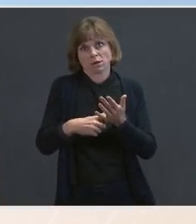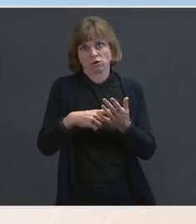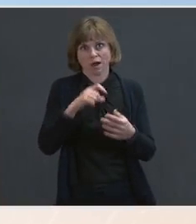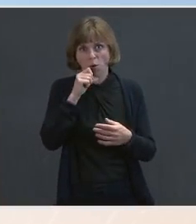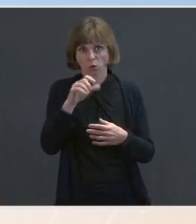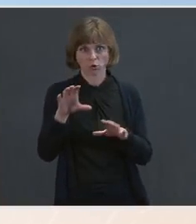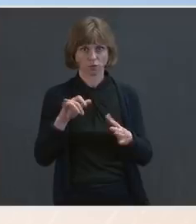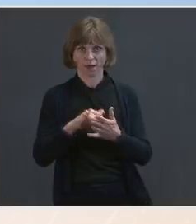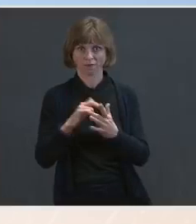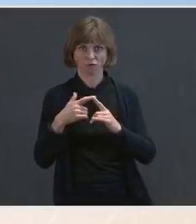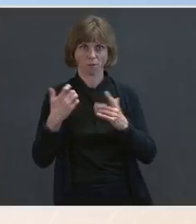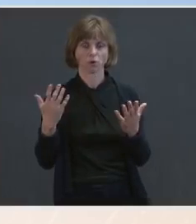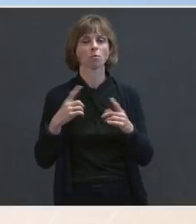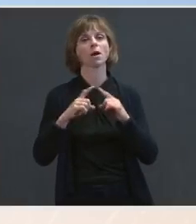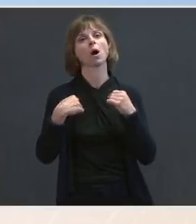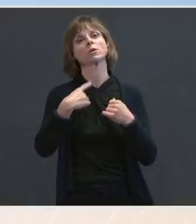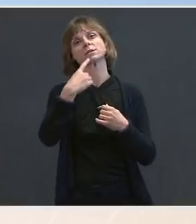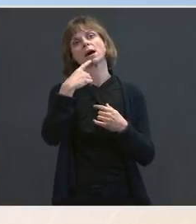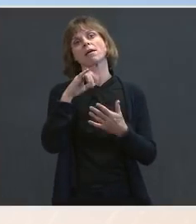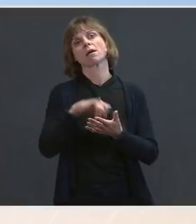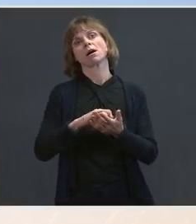that